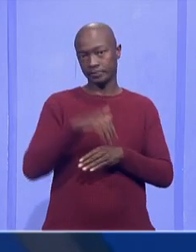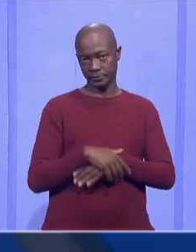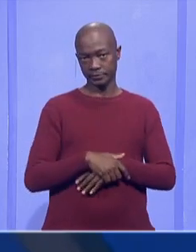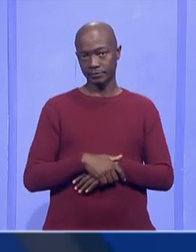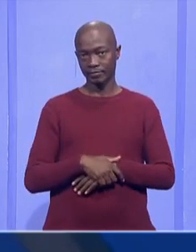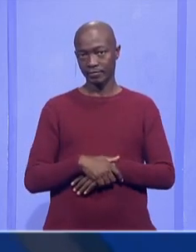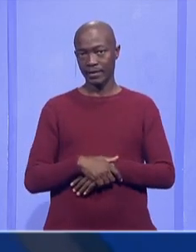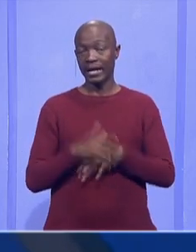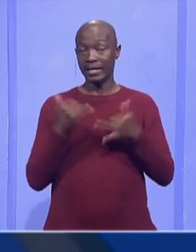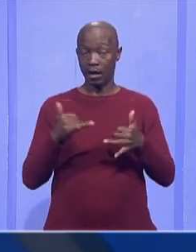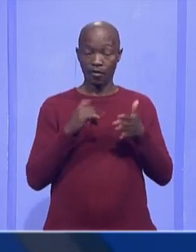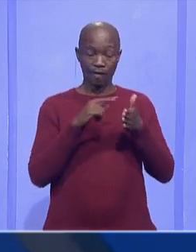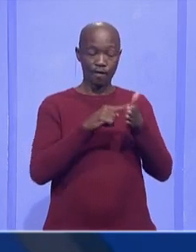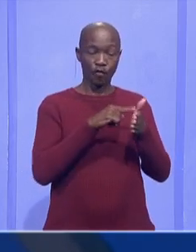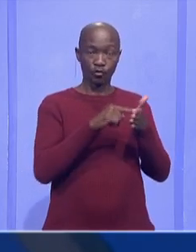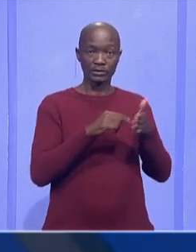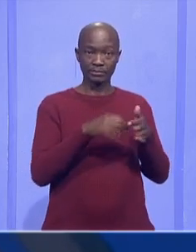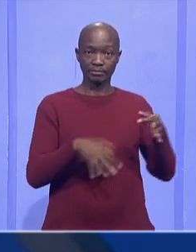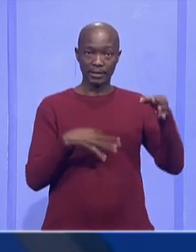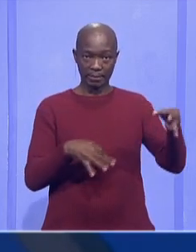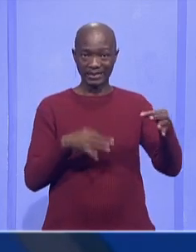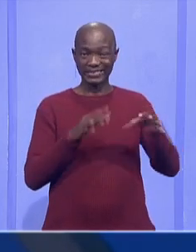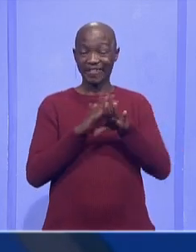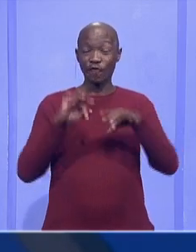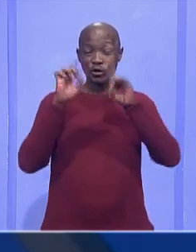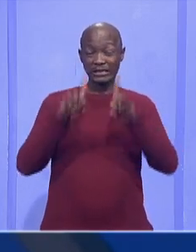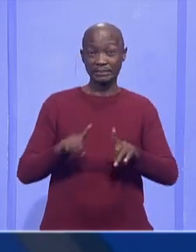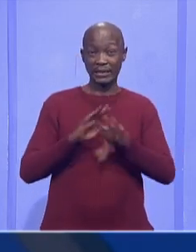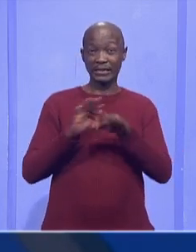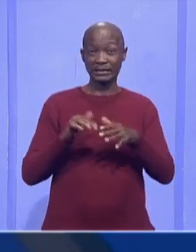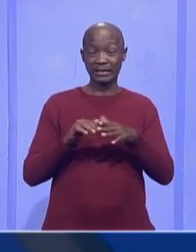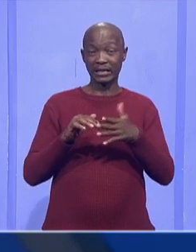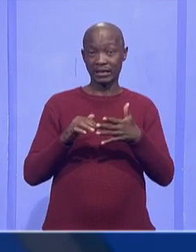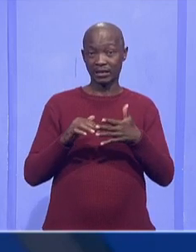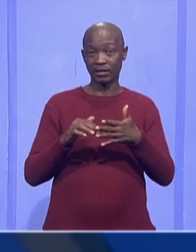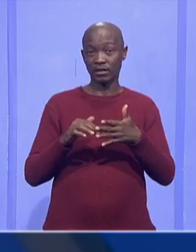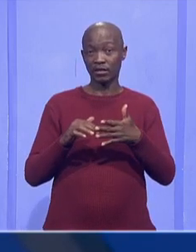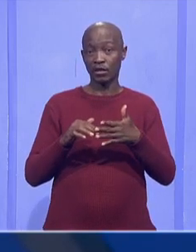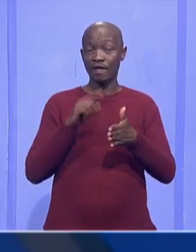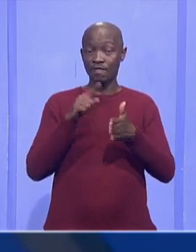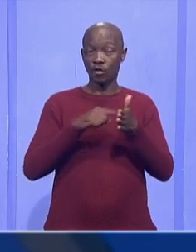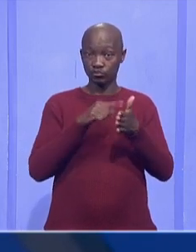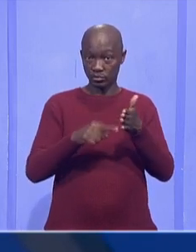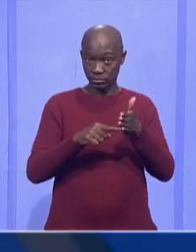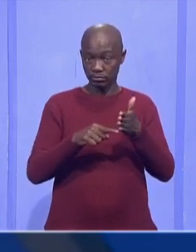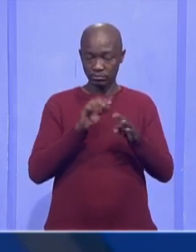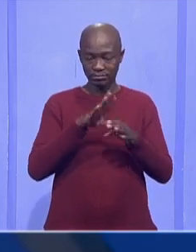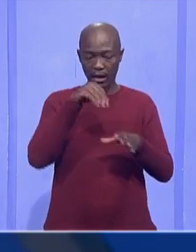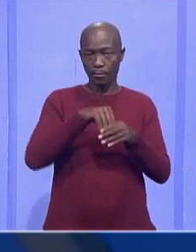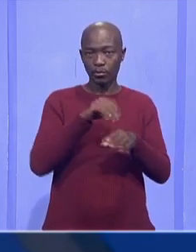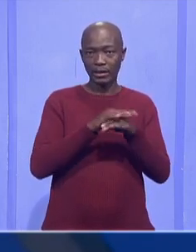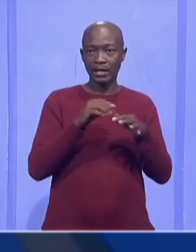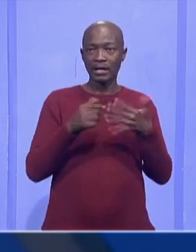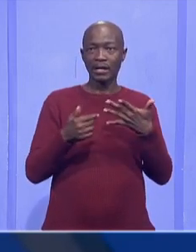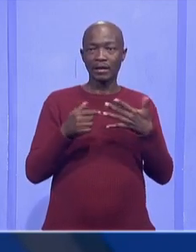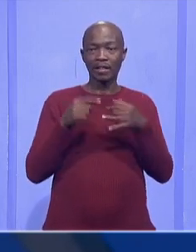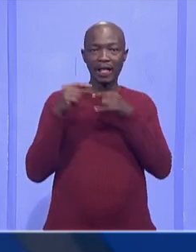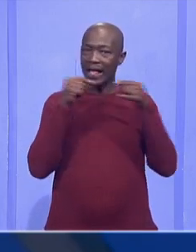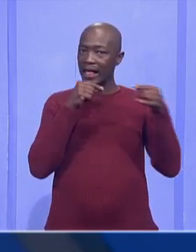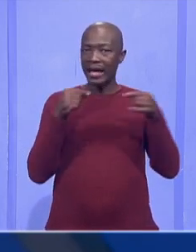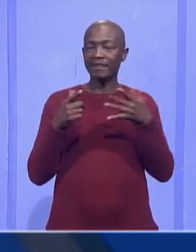ballots for special votes are put in a small envelope. Right. And that small